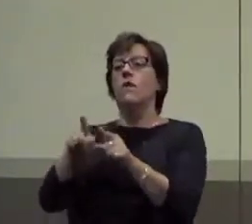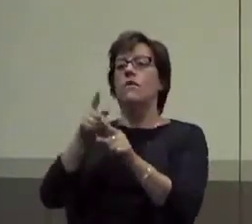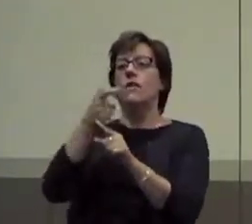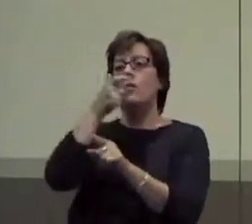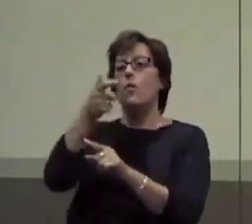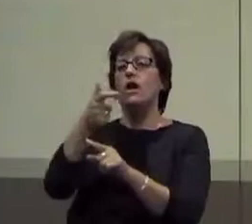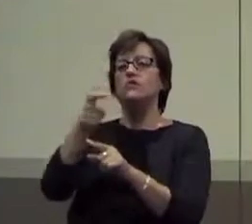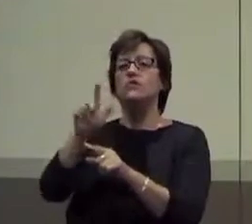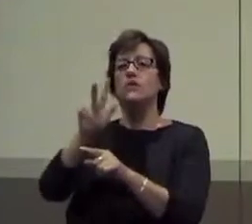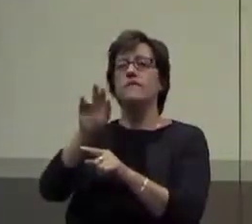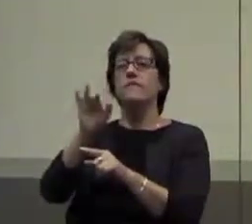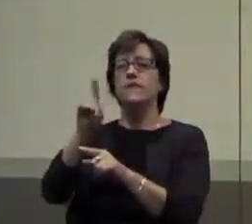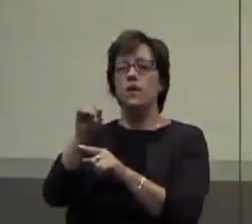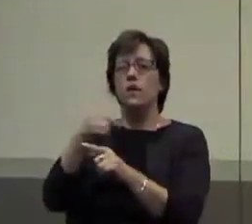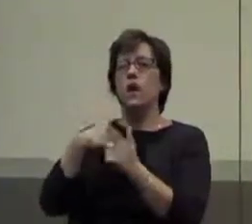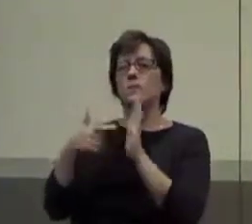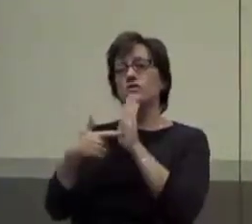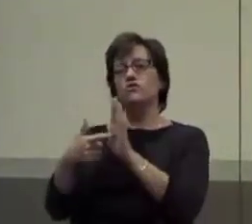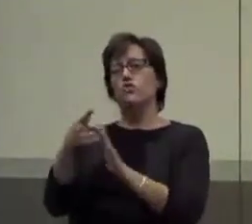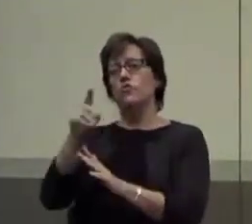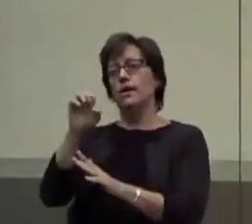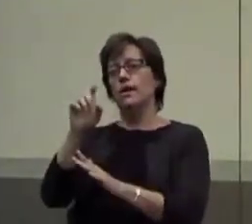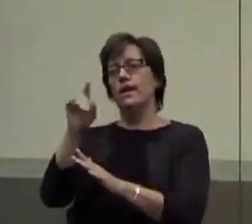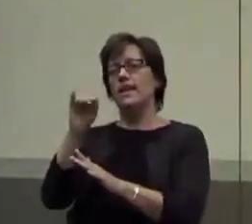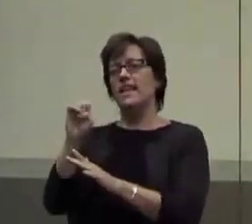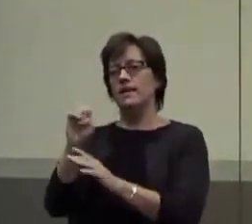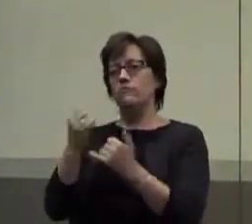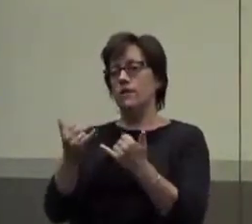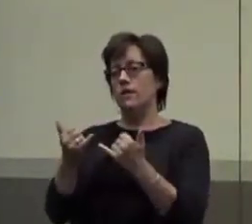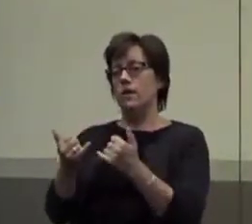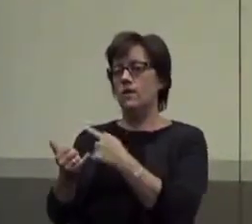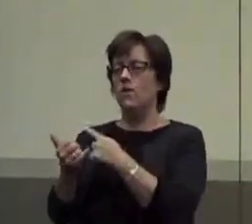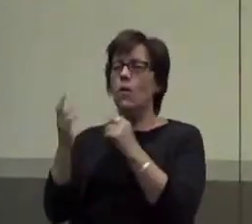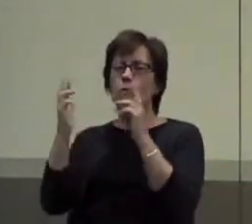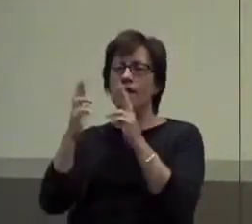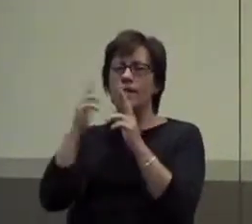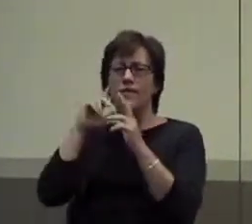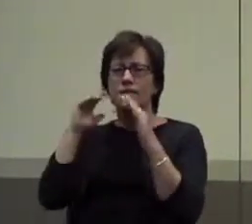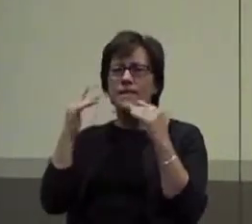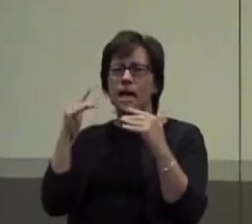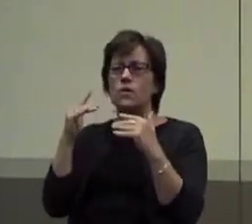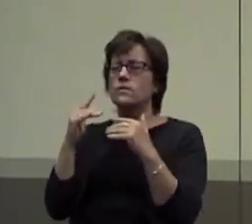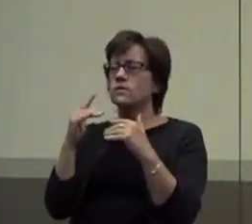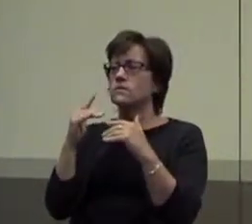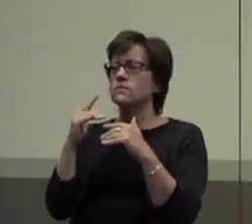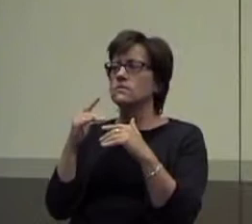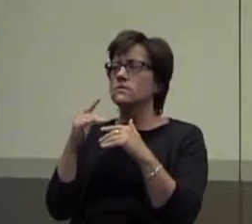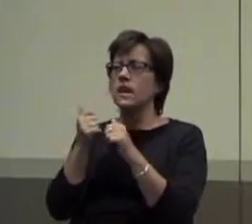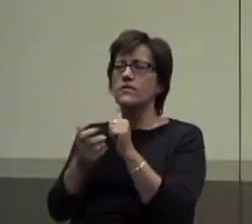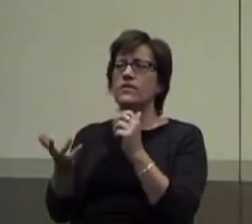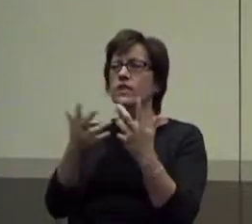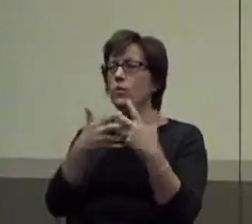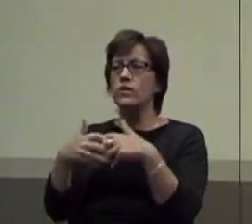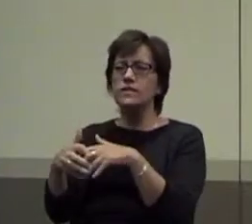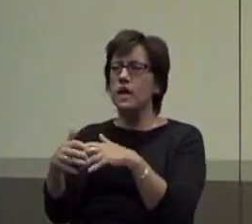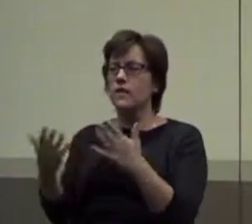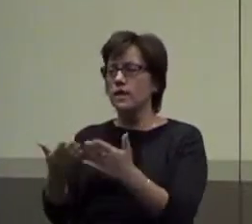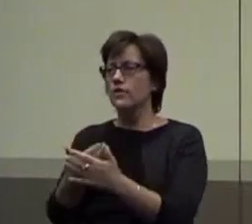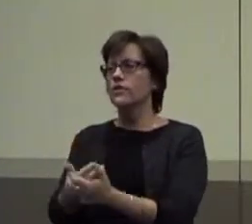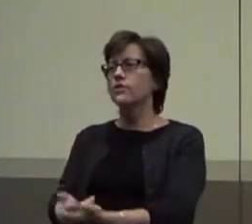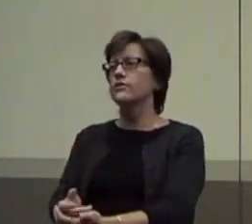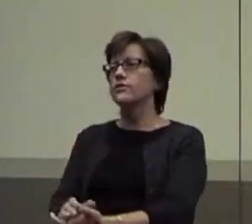play Eddie right now. And hopefully the sound and light, everything works here.